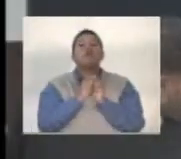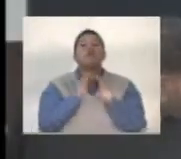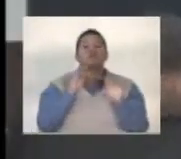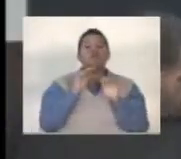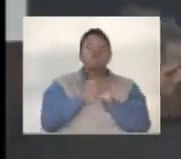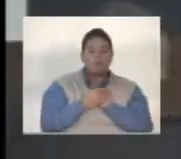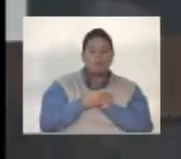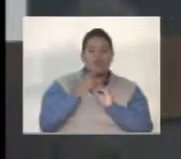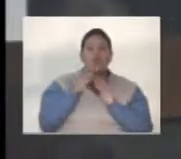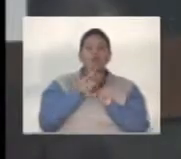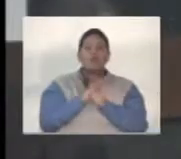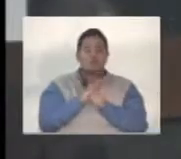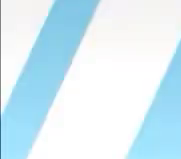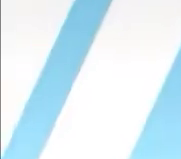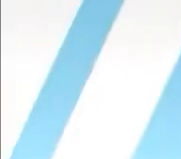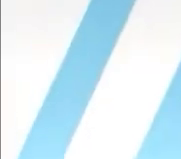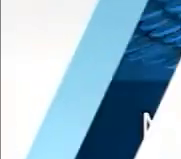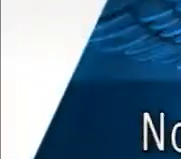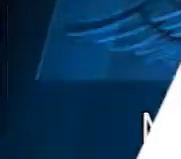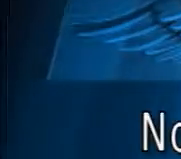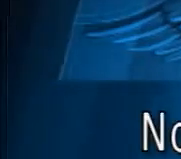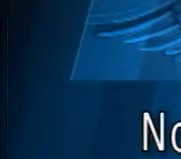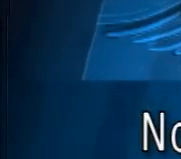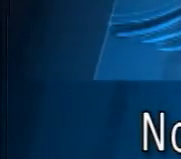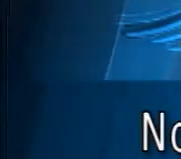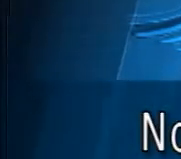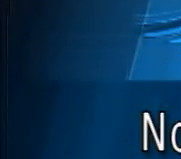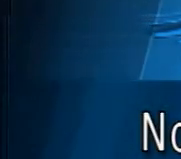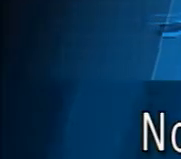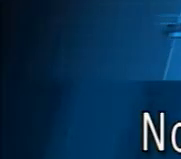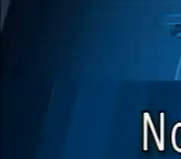Millennium Development Goals.